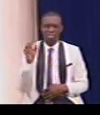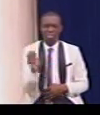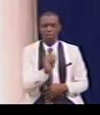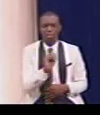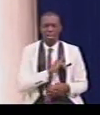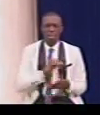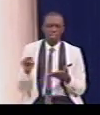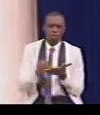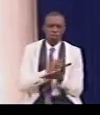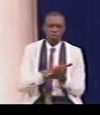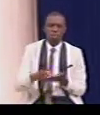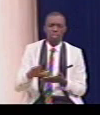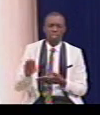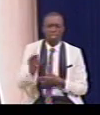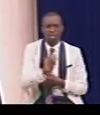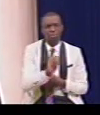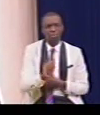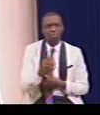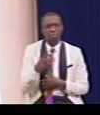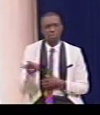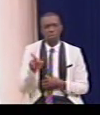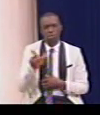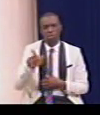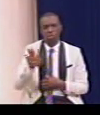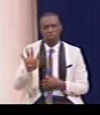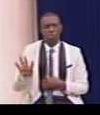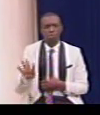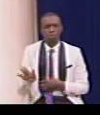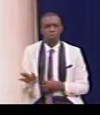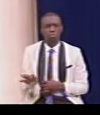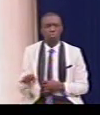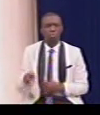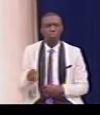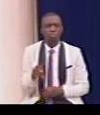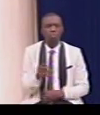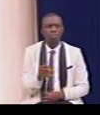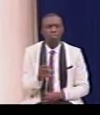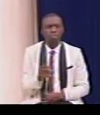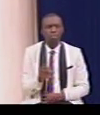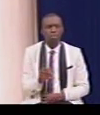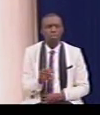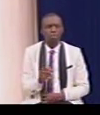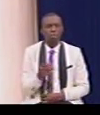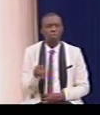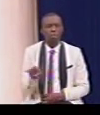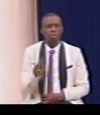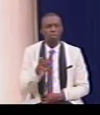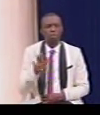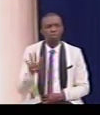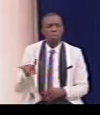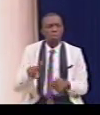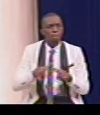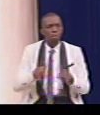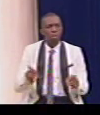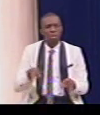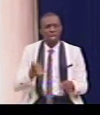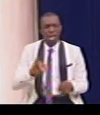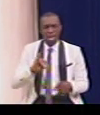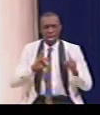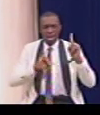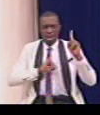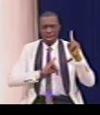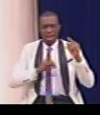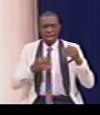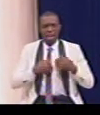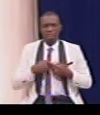them. Look at verse 24 there. In verse 24, it tells us, but I have said